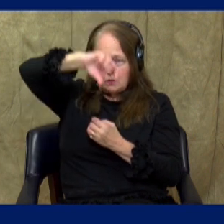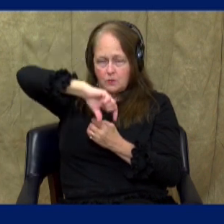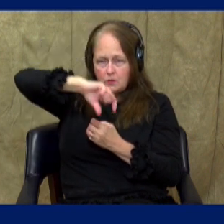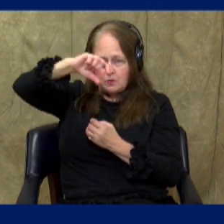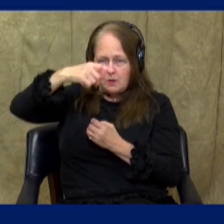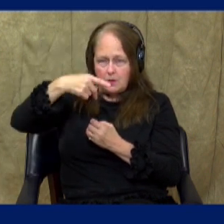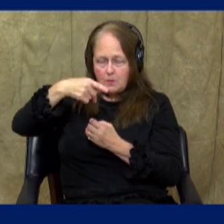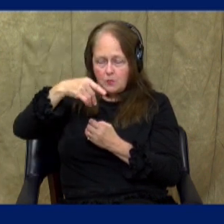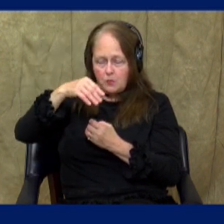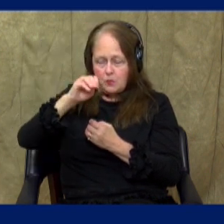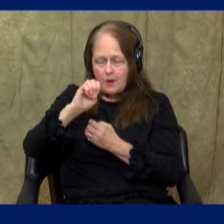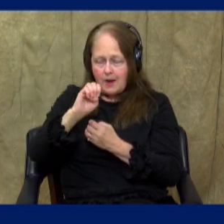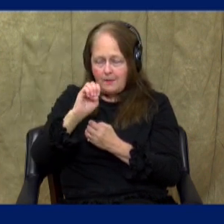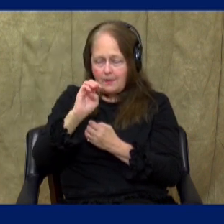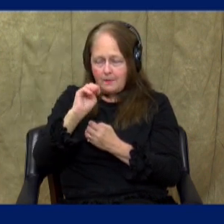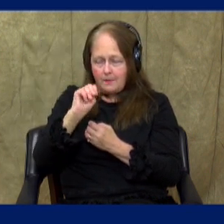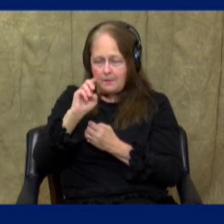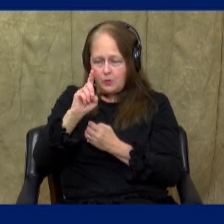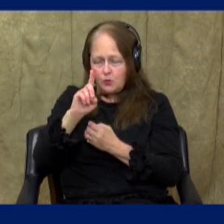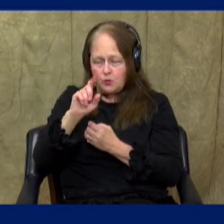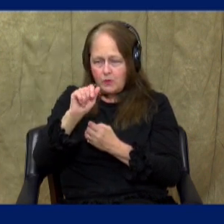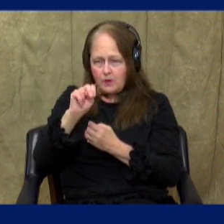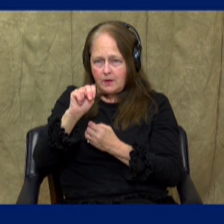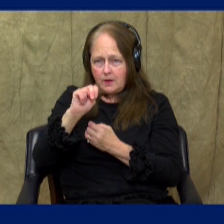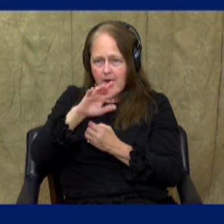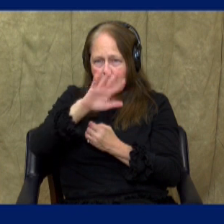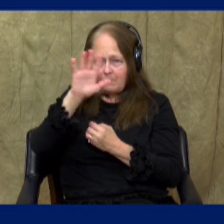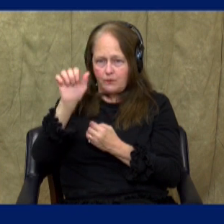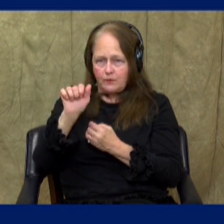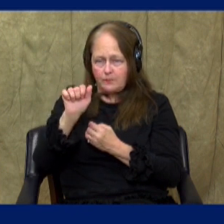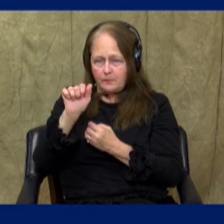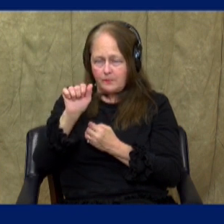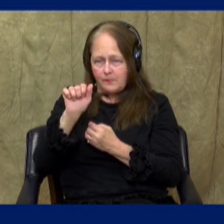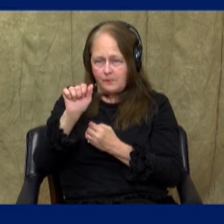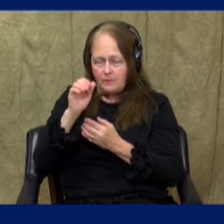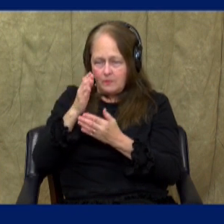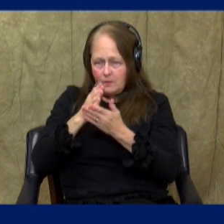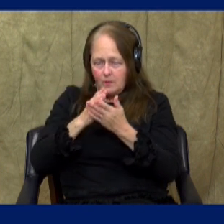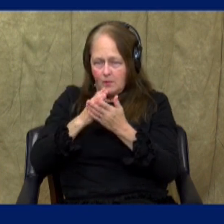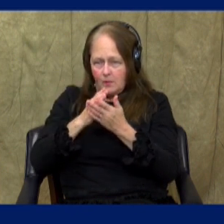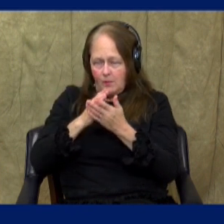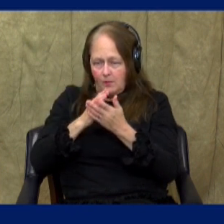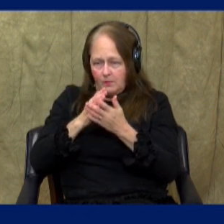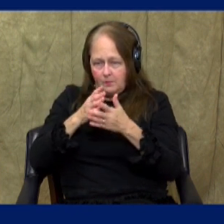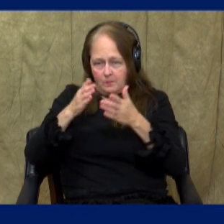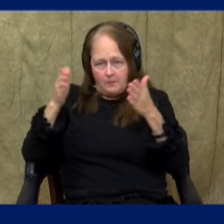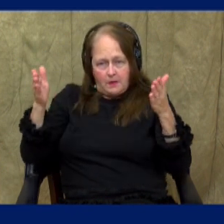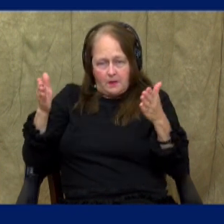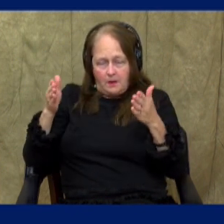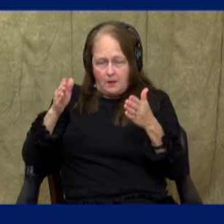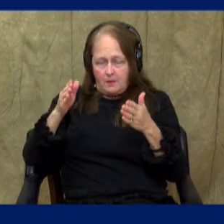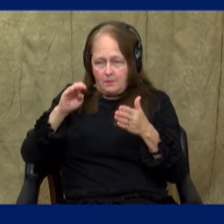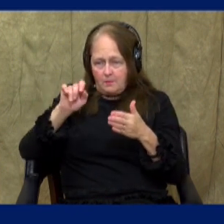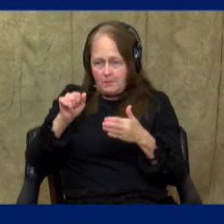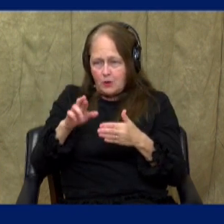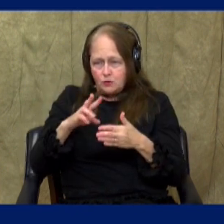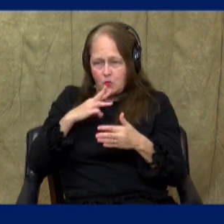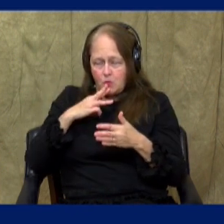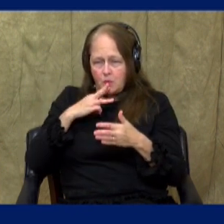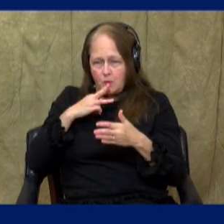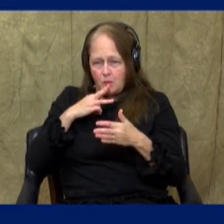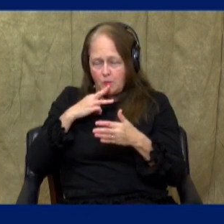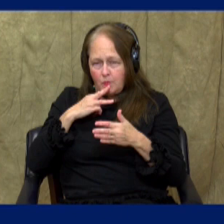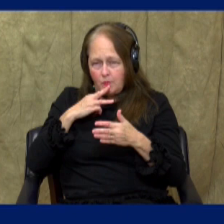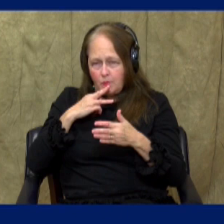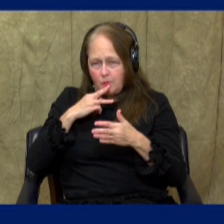western part of Africa. There are some major bodies of water. Africa is bordered on the west